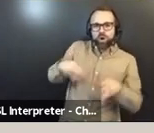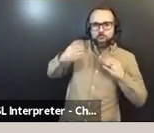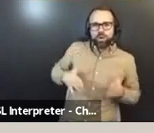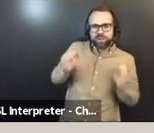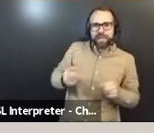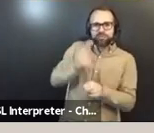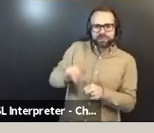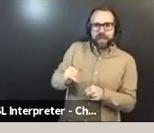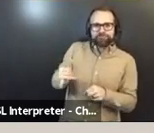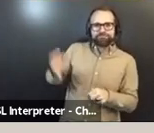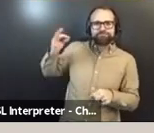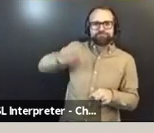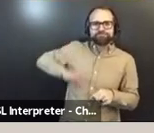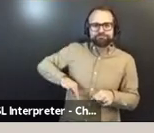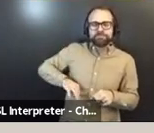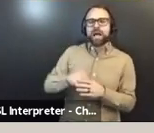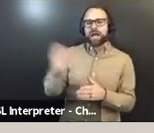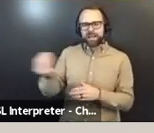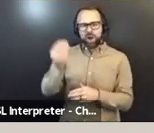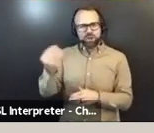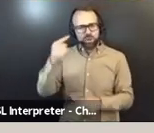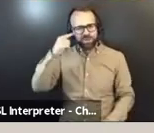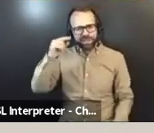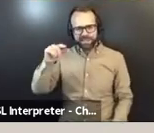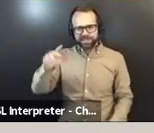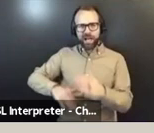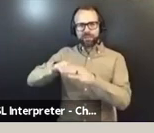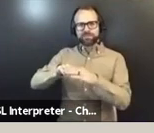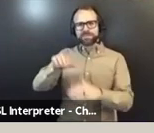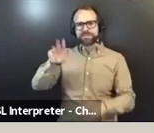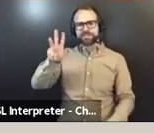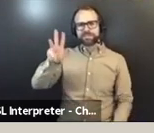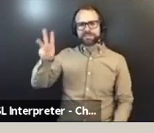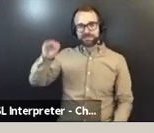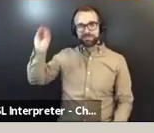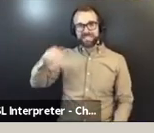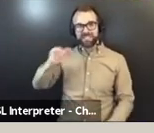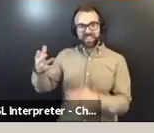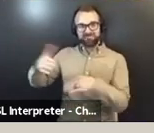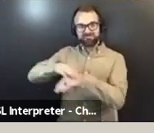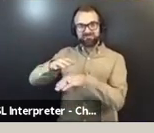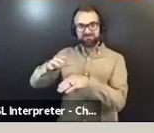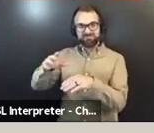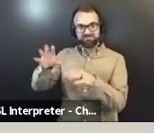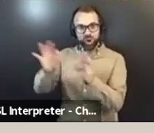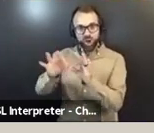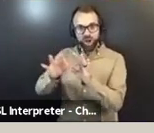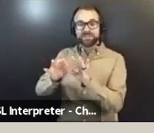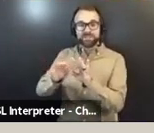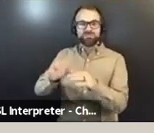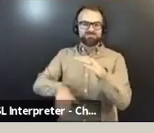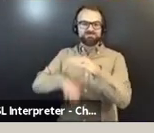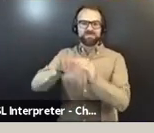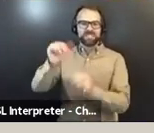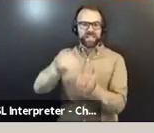believe in Ontario, it covers up to 66% of the cost of the course, and it caps that at 10 grand. So yeah, so existing